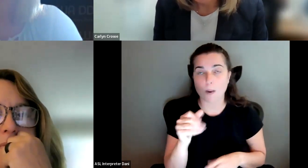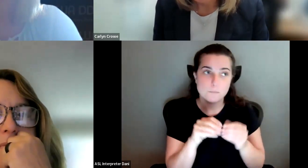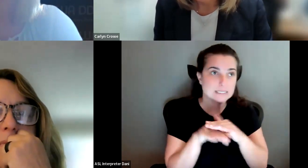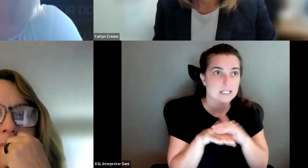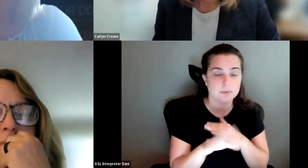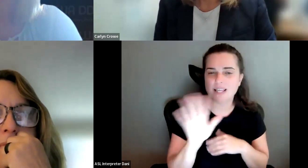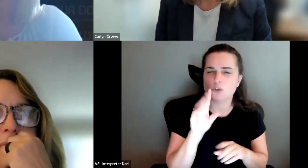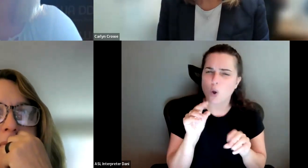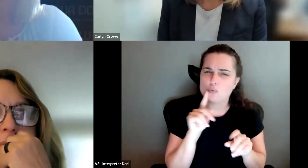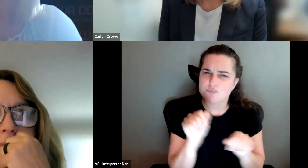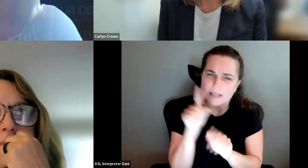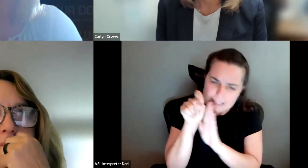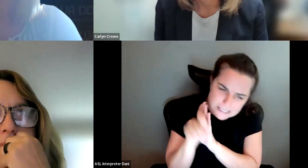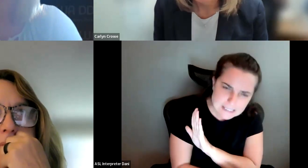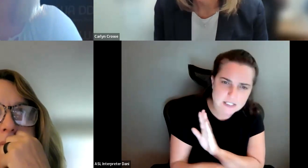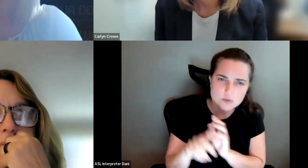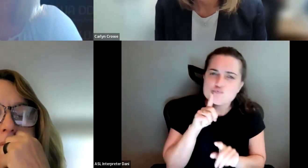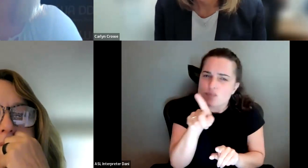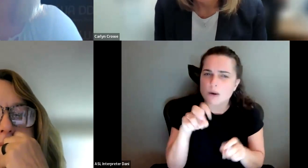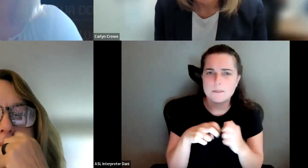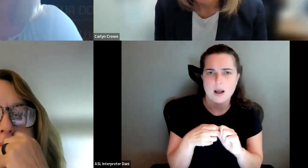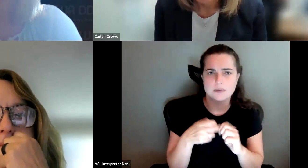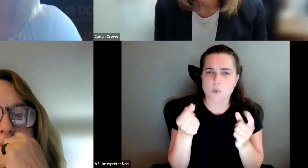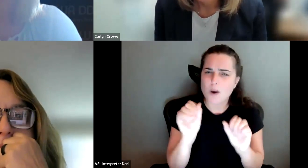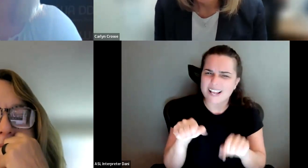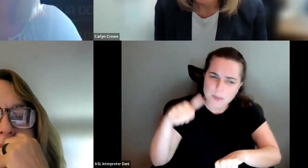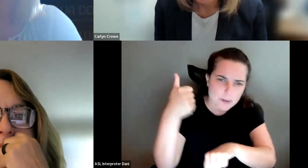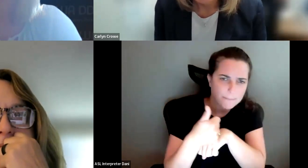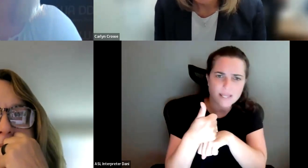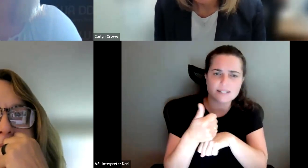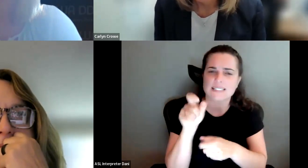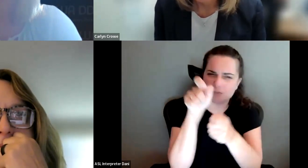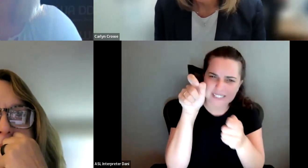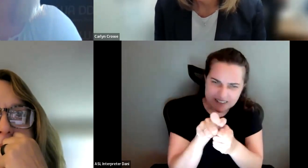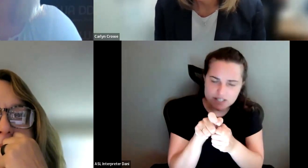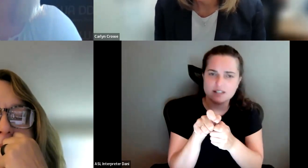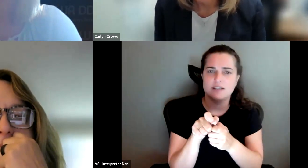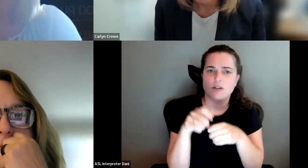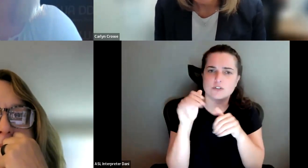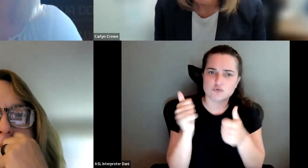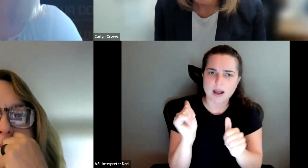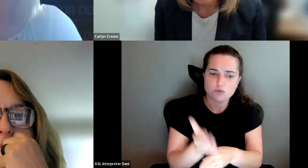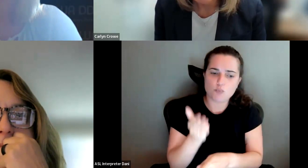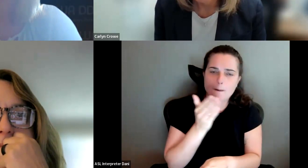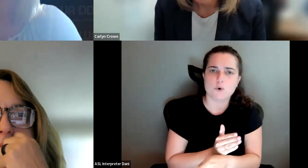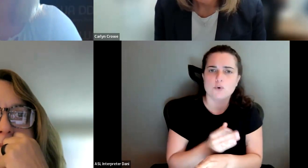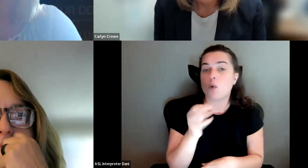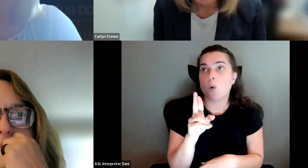gritty. What can we put in place, and what could we be specifically working on, and maybe even